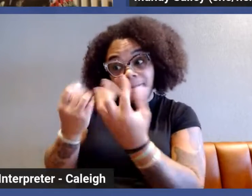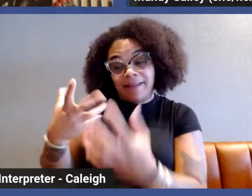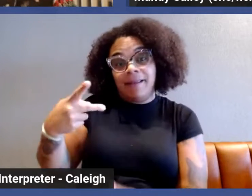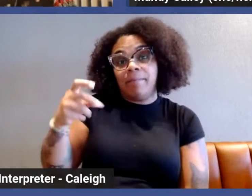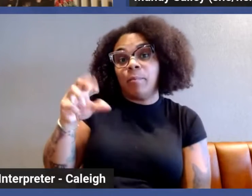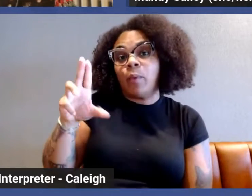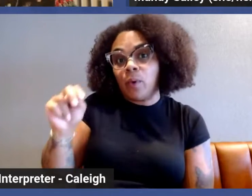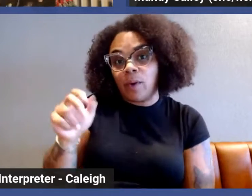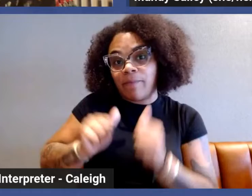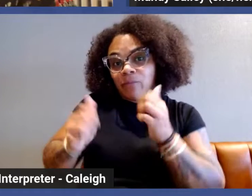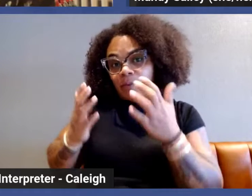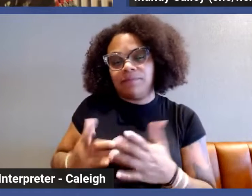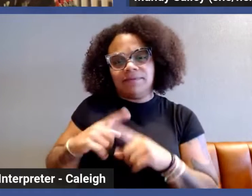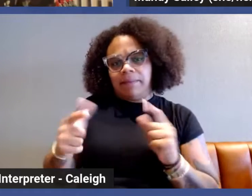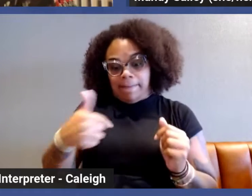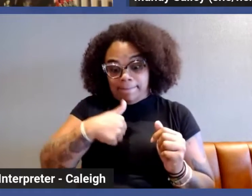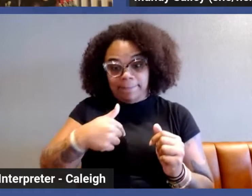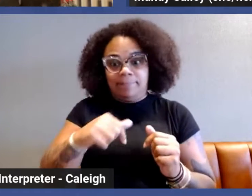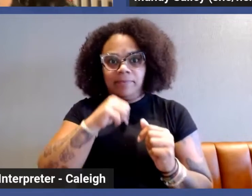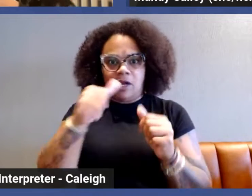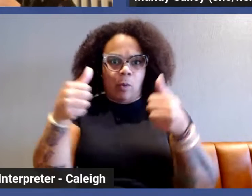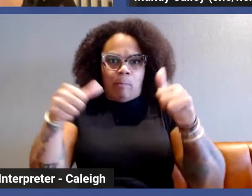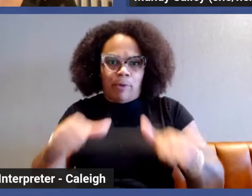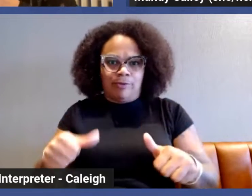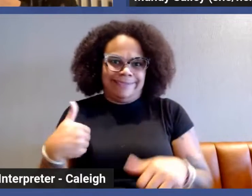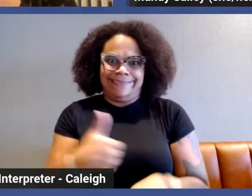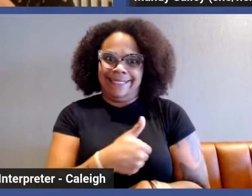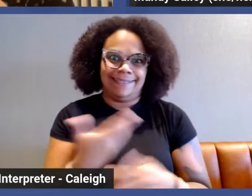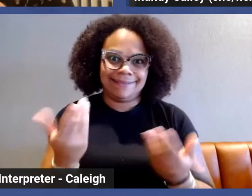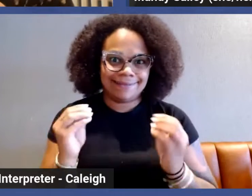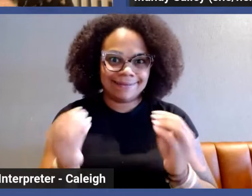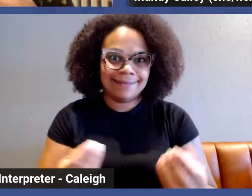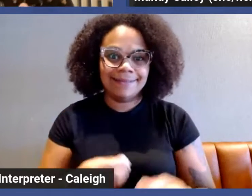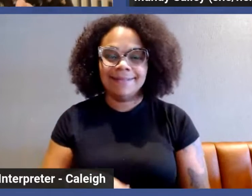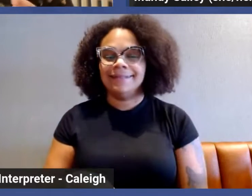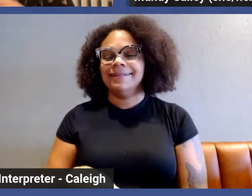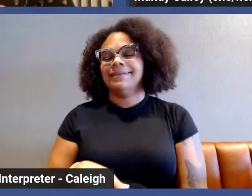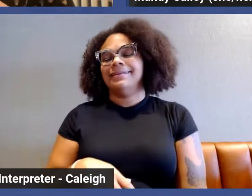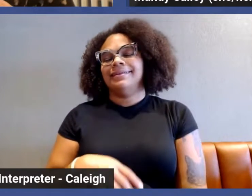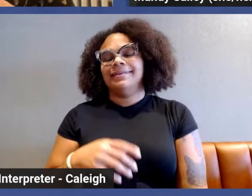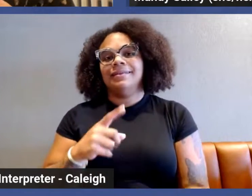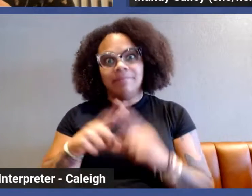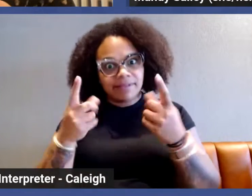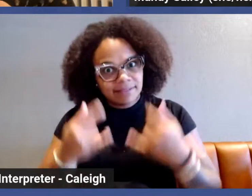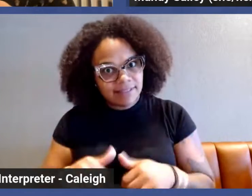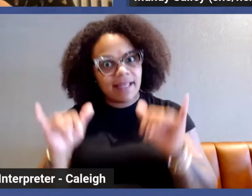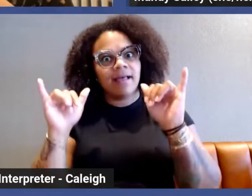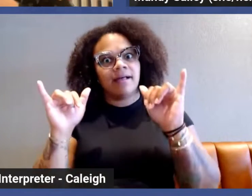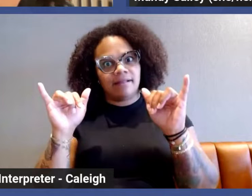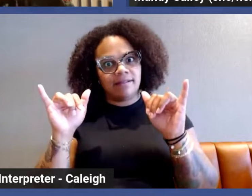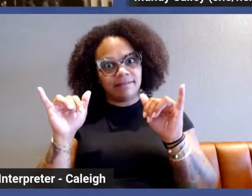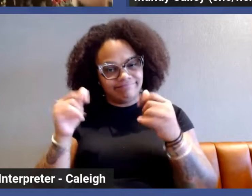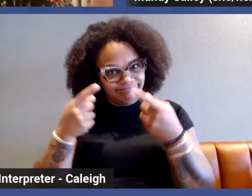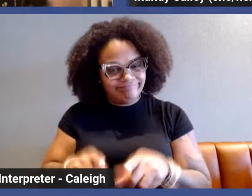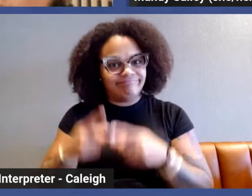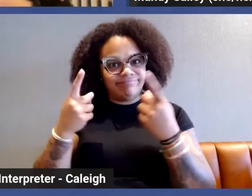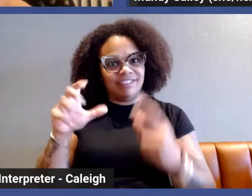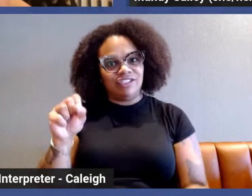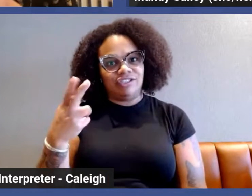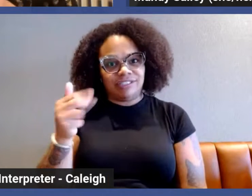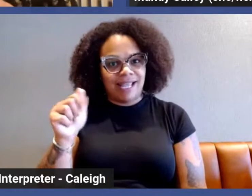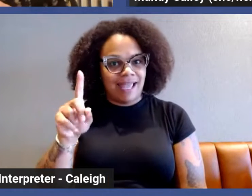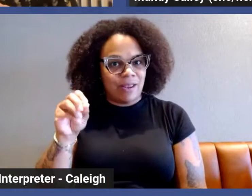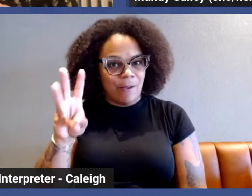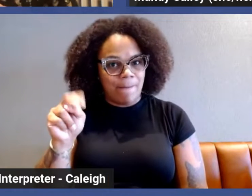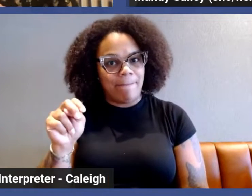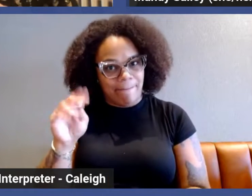not like posting titties, Right. And Right. still I've found myself shadow banned at times. And a